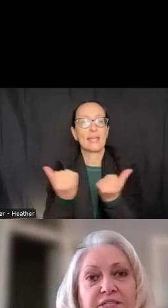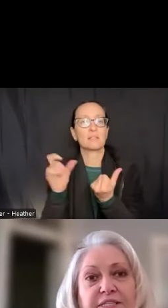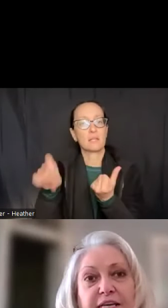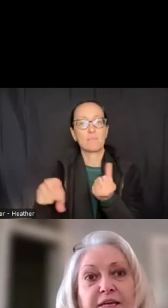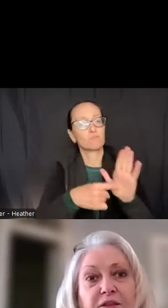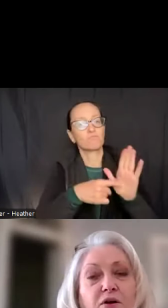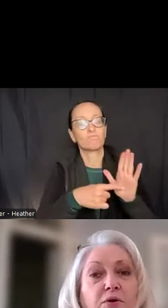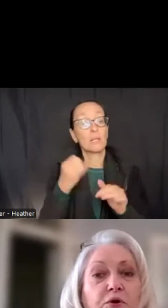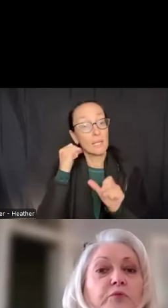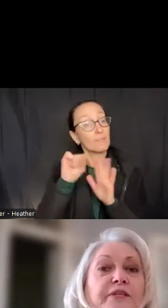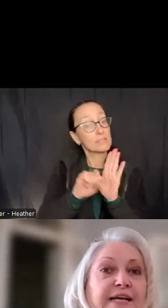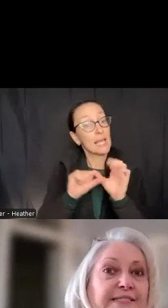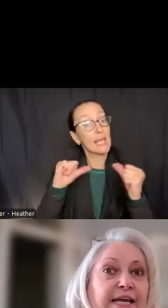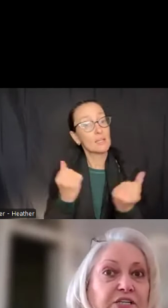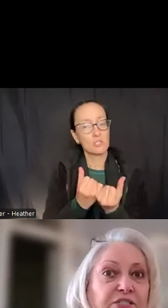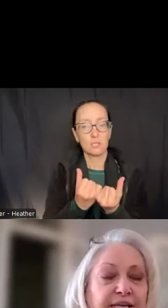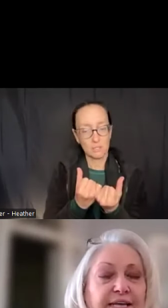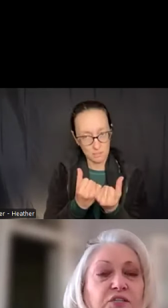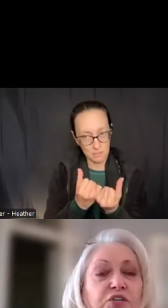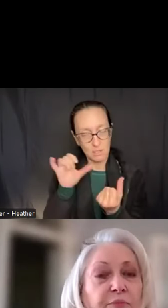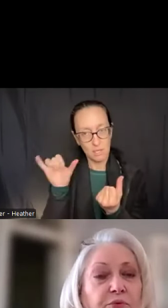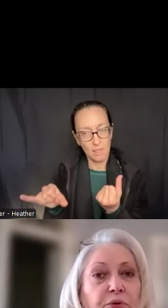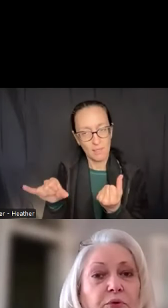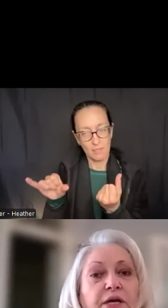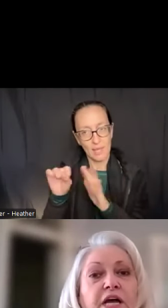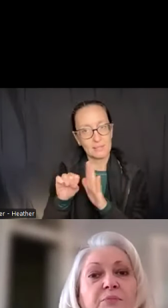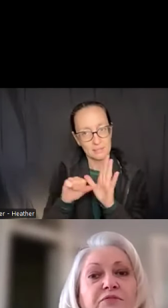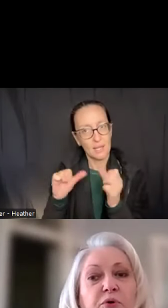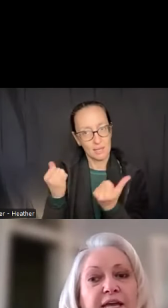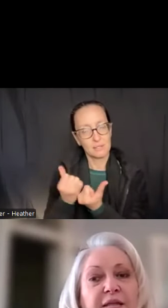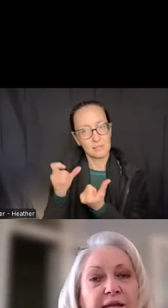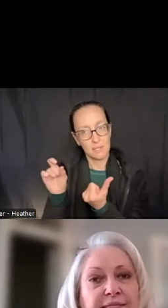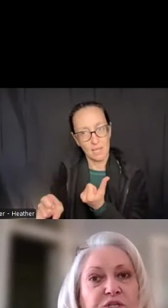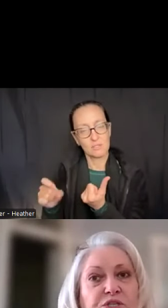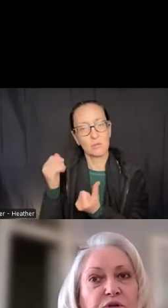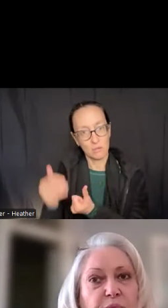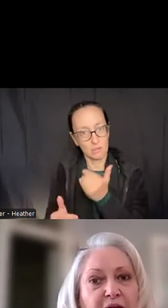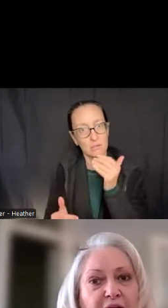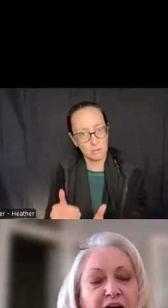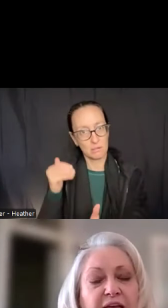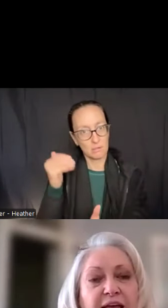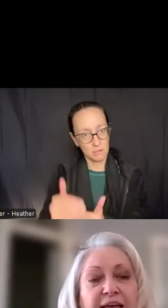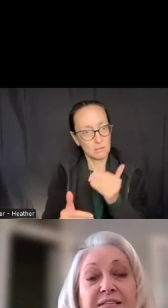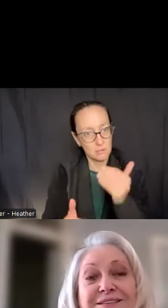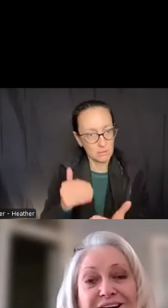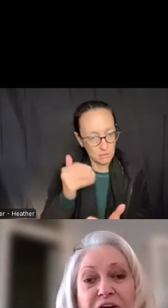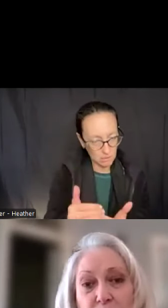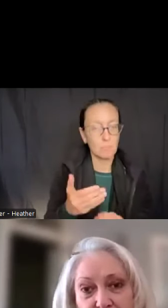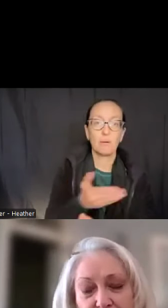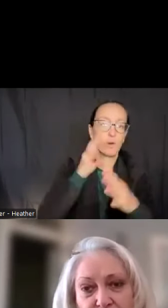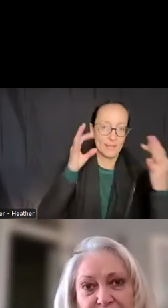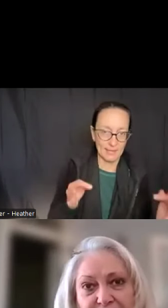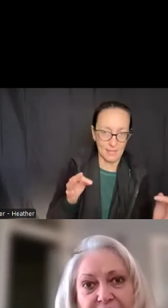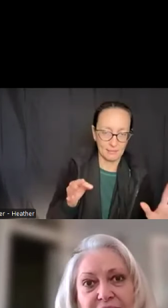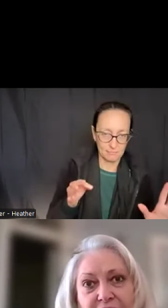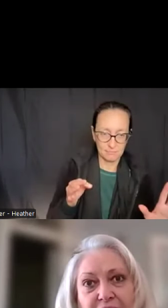state agency, then there are hoops that state agency has to jump through before they can make decisions on your behalf. It is not a